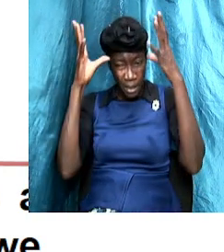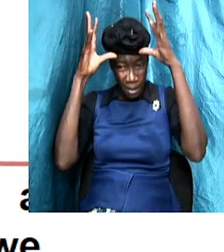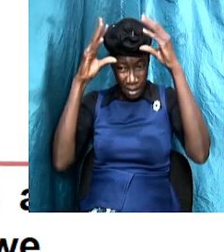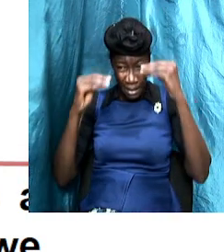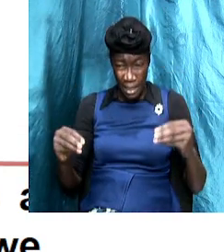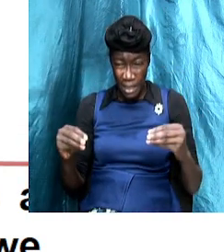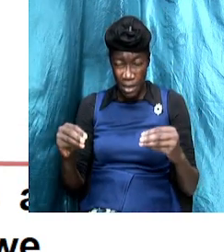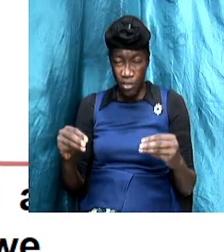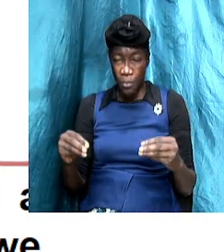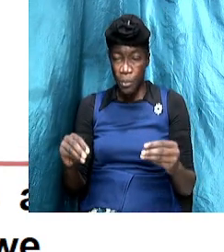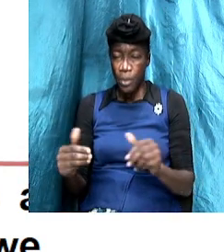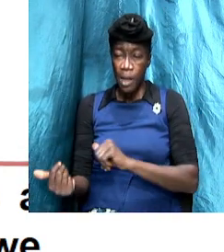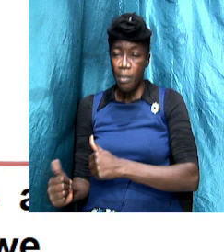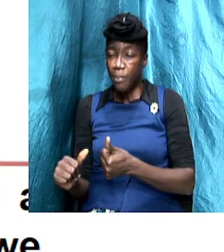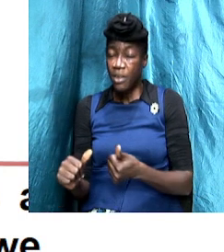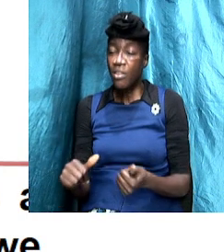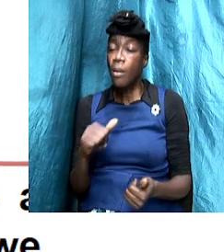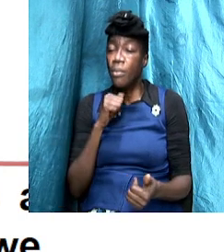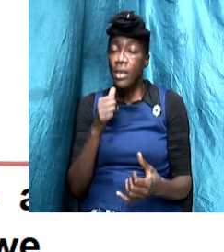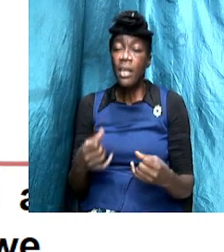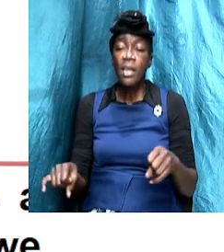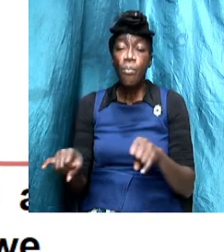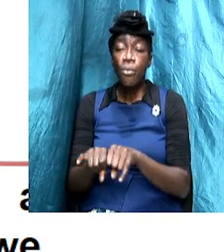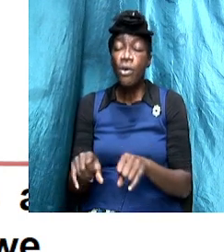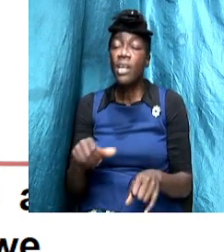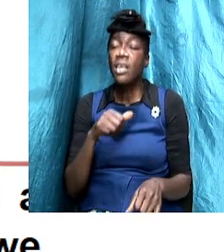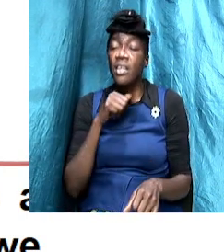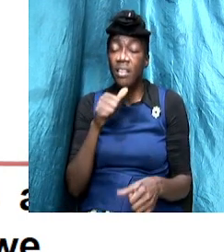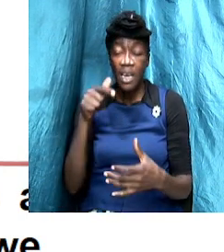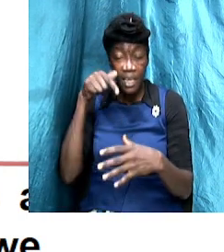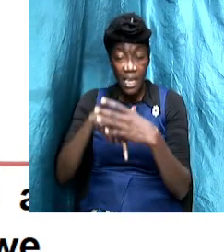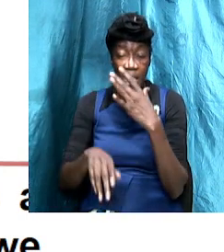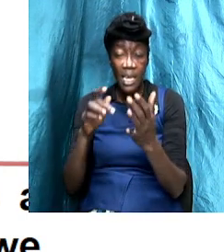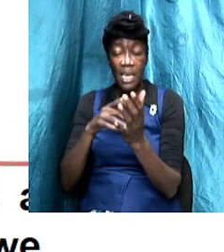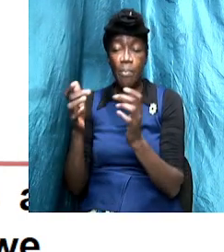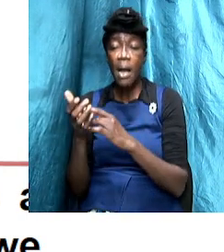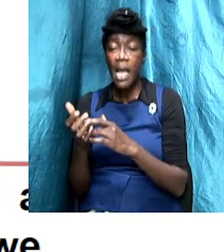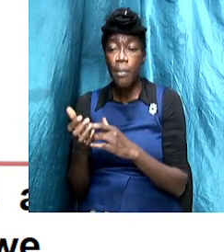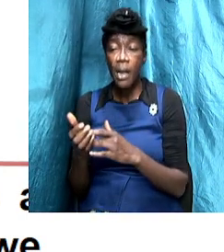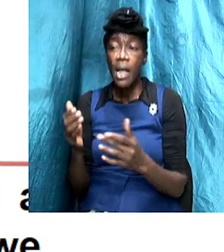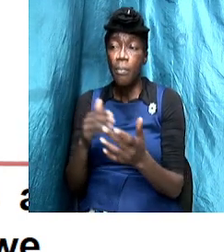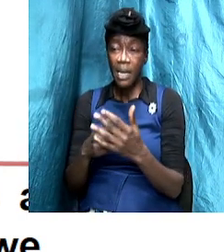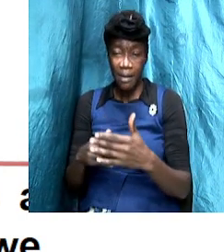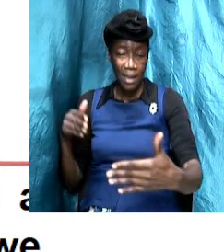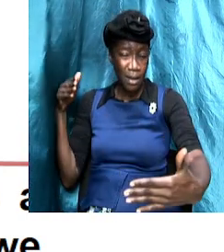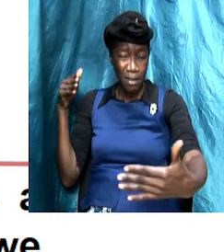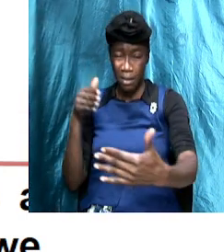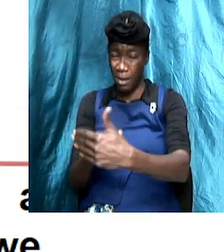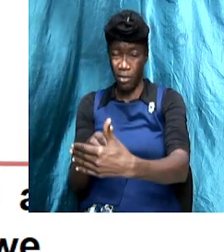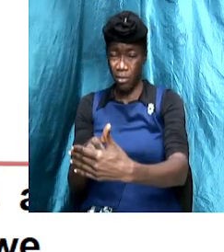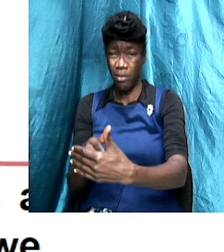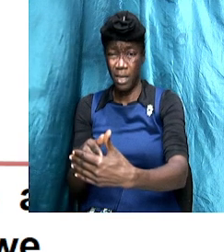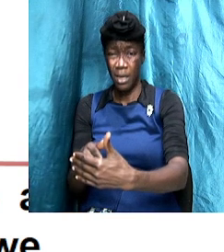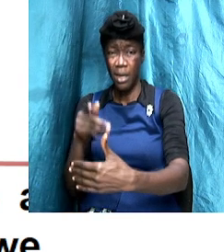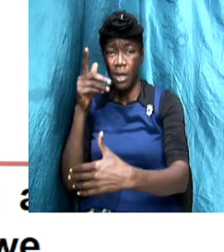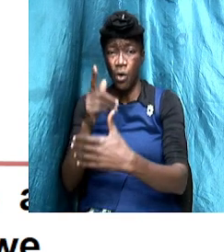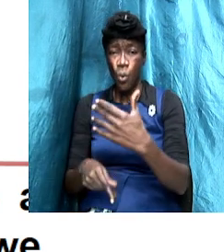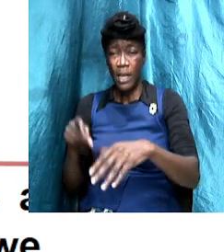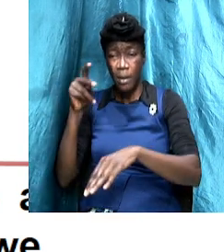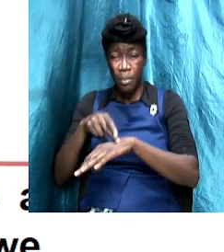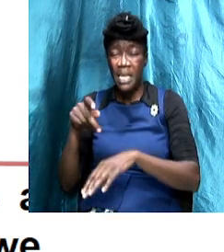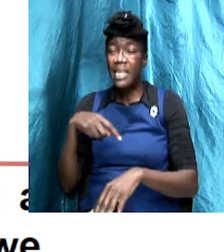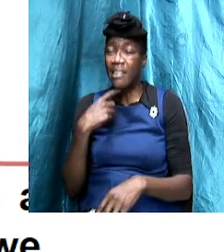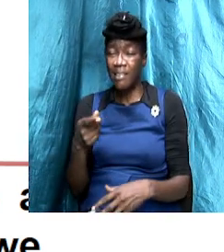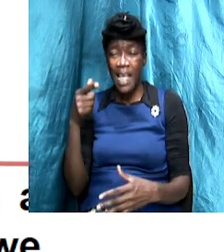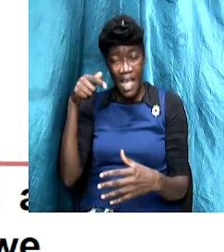important is not scriptural, because it contradicted what Peter is now saying in 1 Peter. Peter is